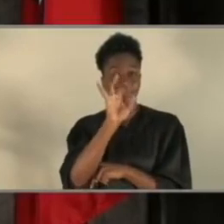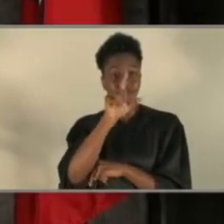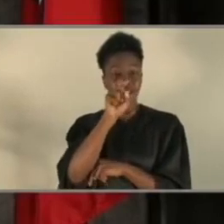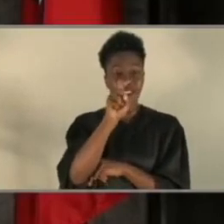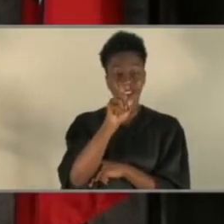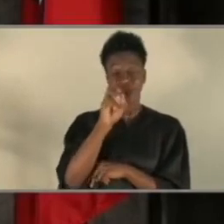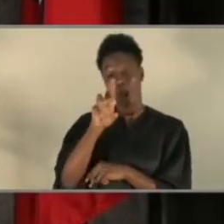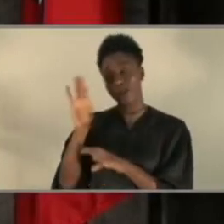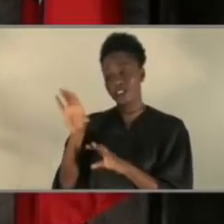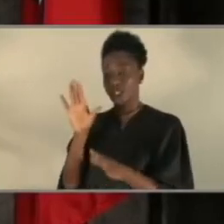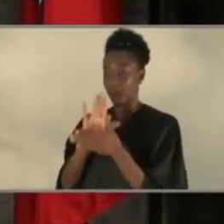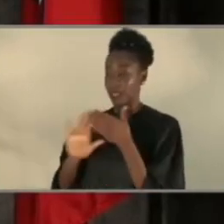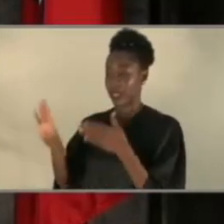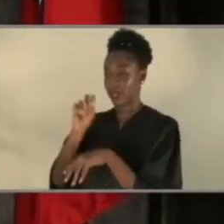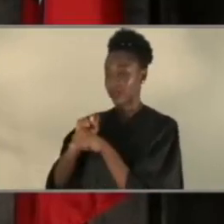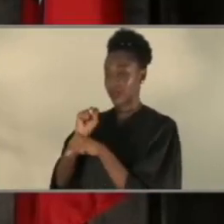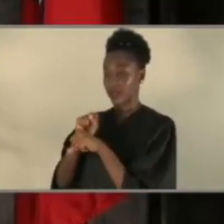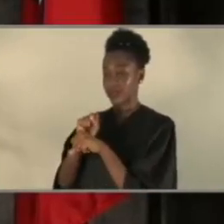work.